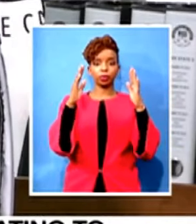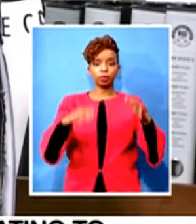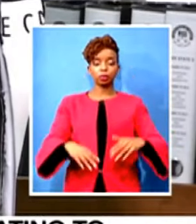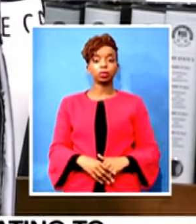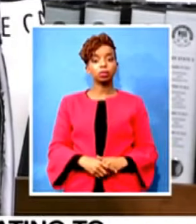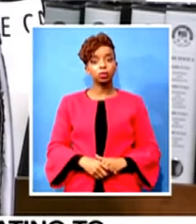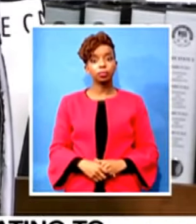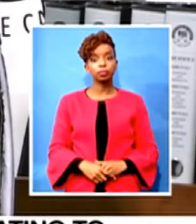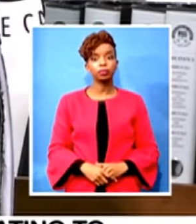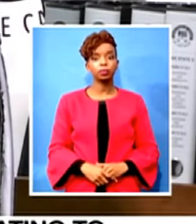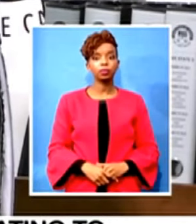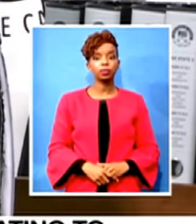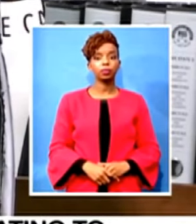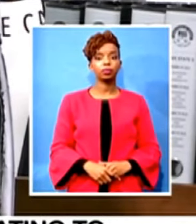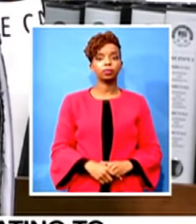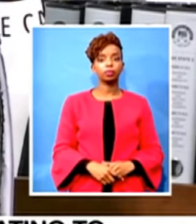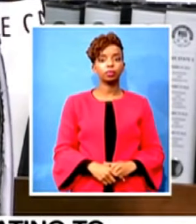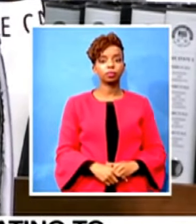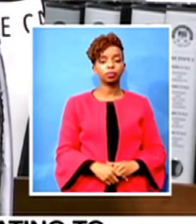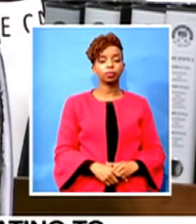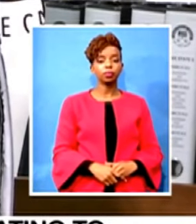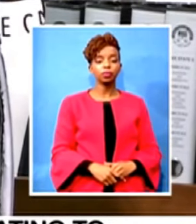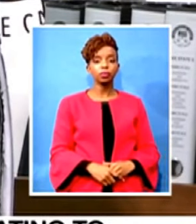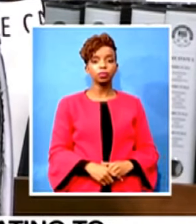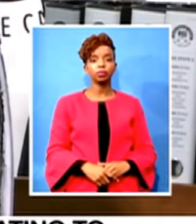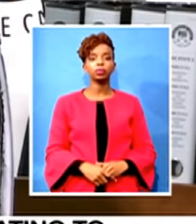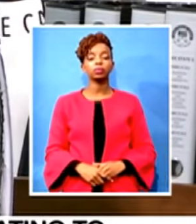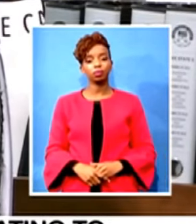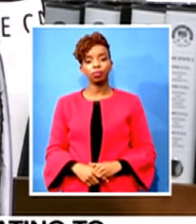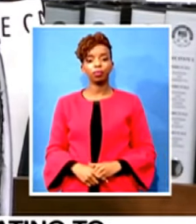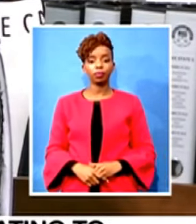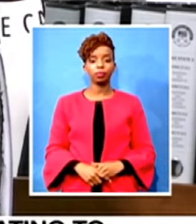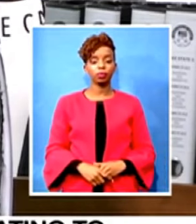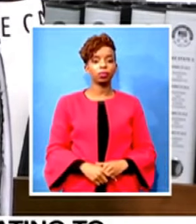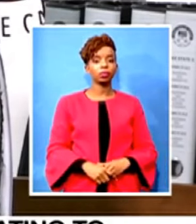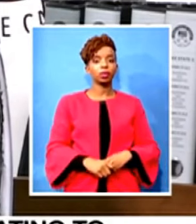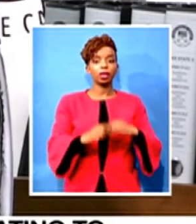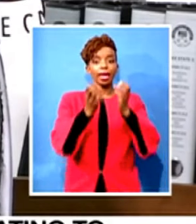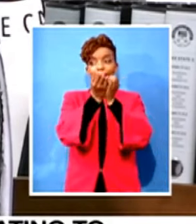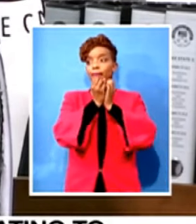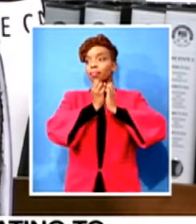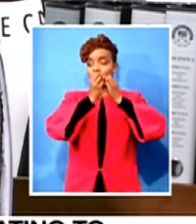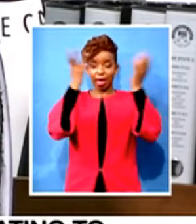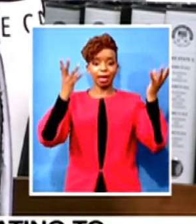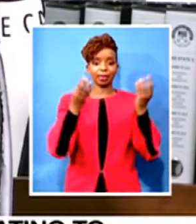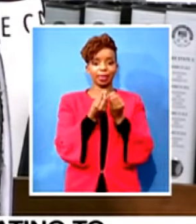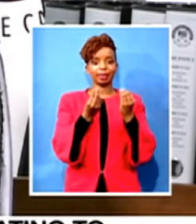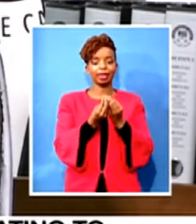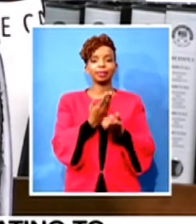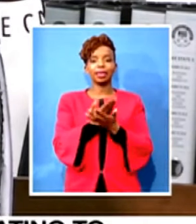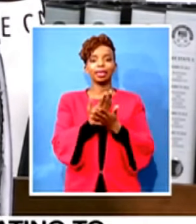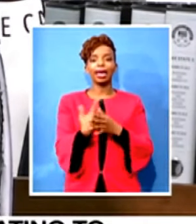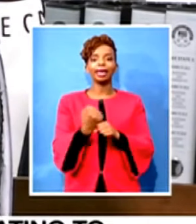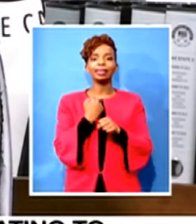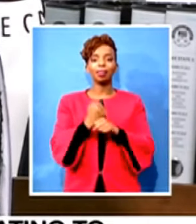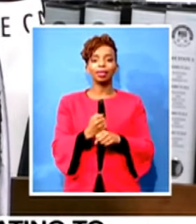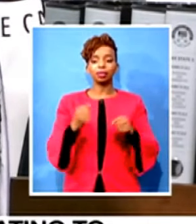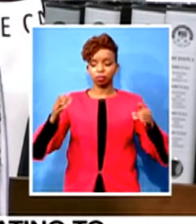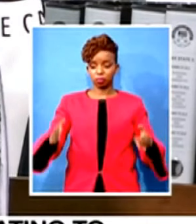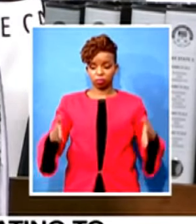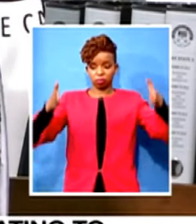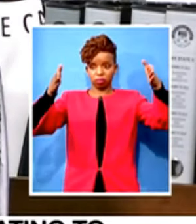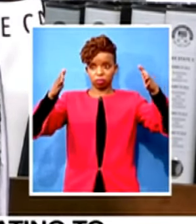There's a number of things which can cause structural problems. One of them could be the foundation also. But